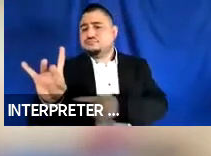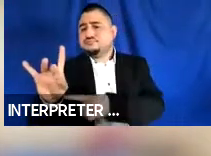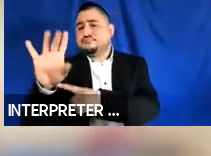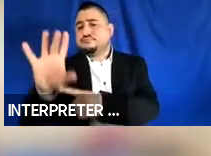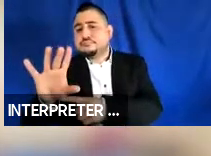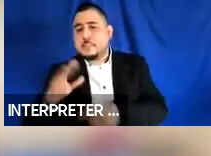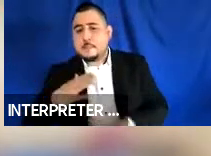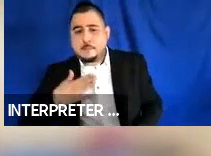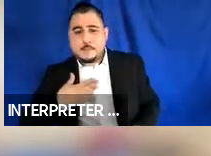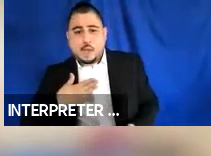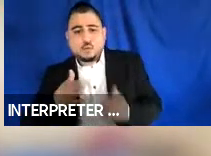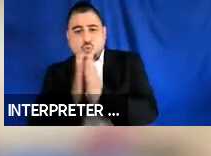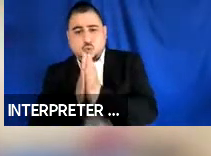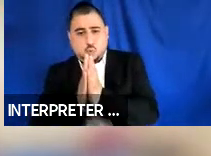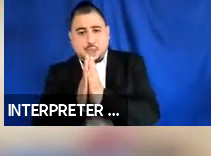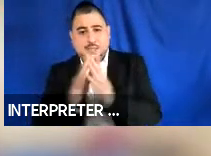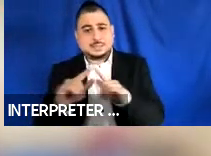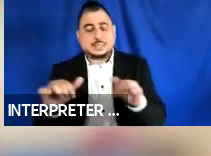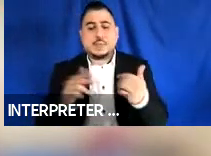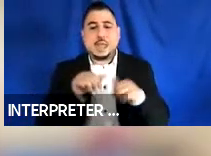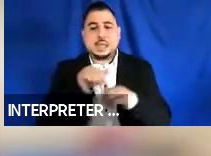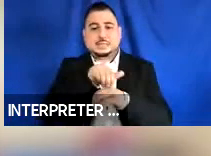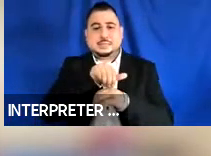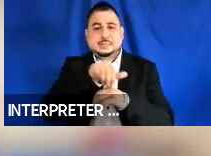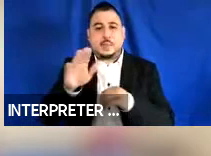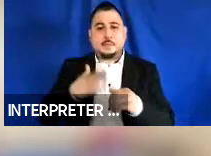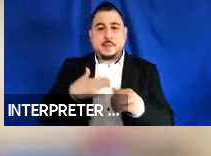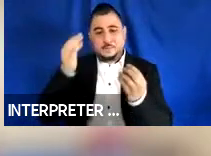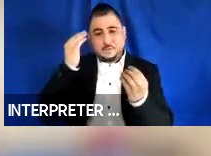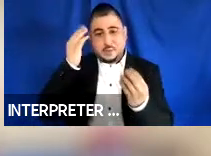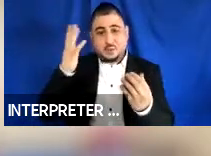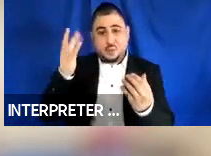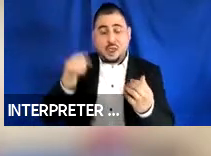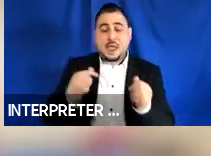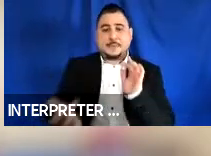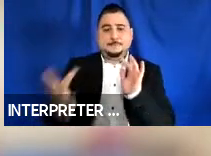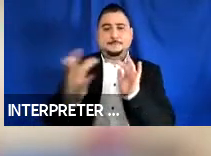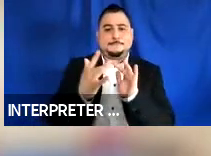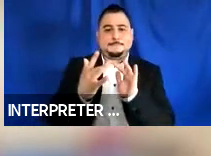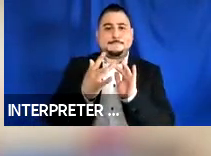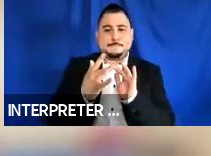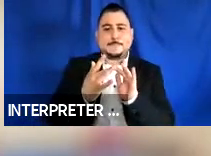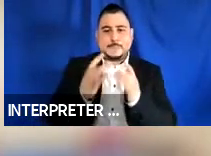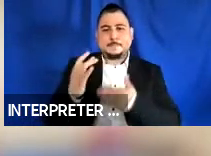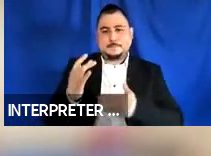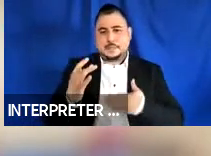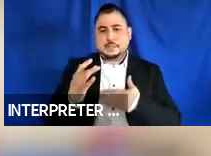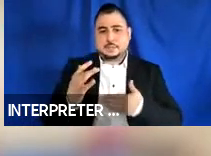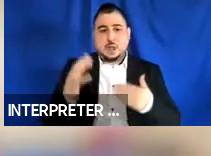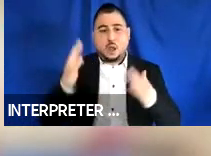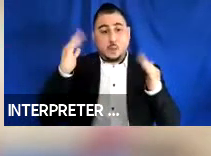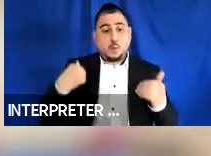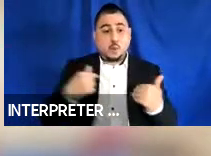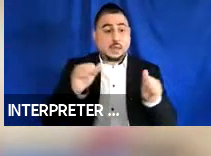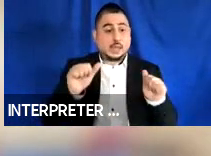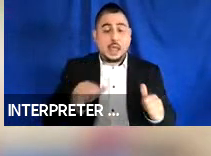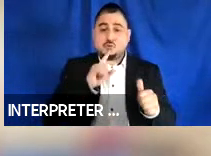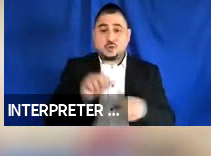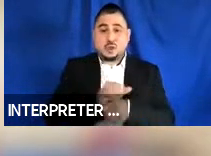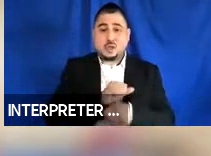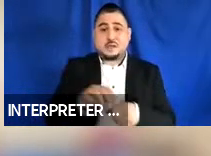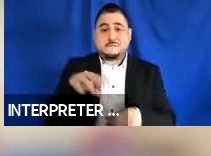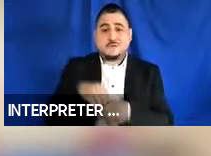and I can submit my information so that I can be contacted. And I hope we can join in